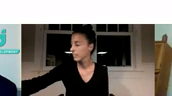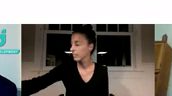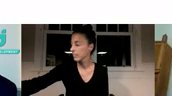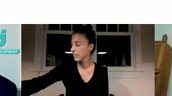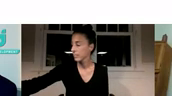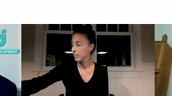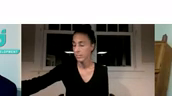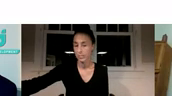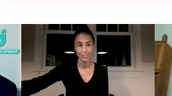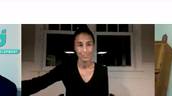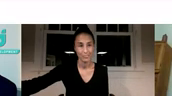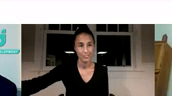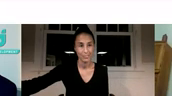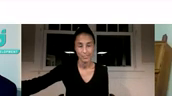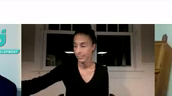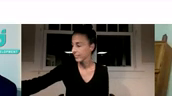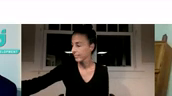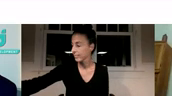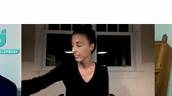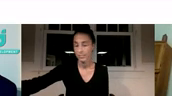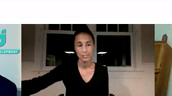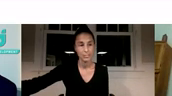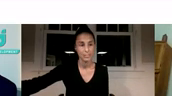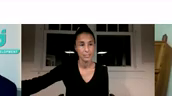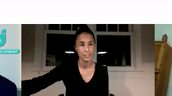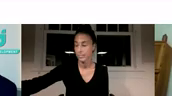thank you, Susan. Can everybody hear me?